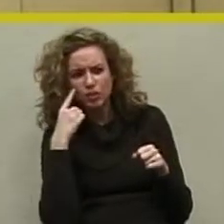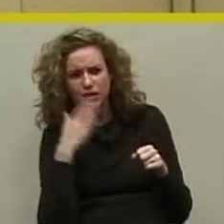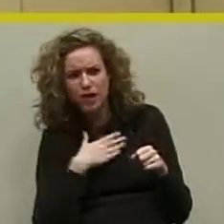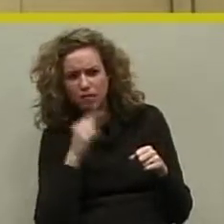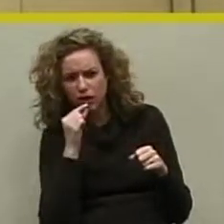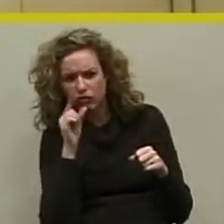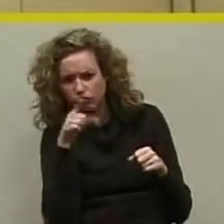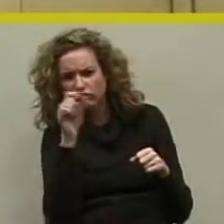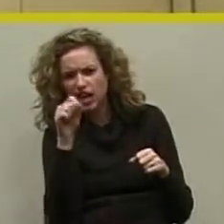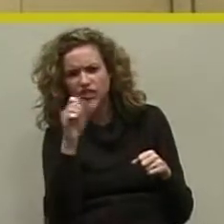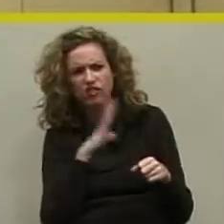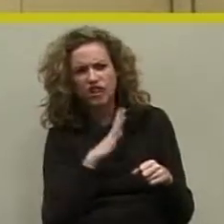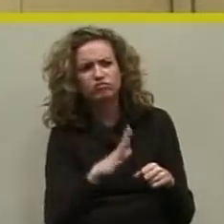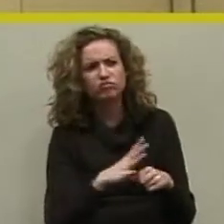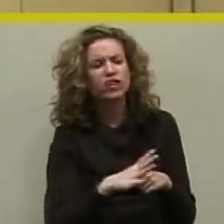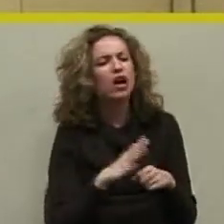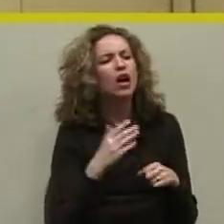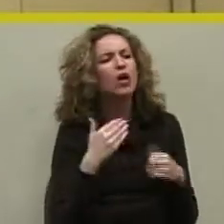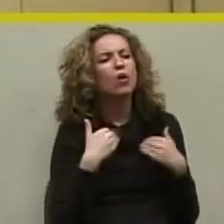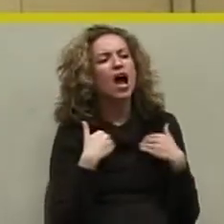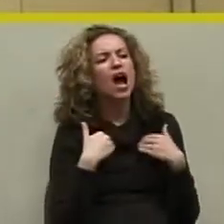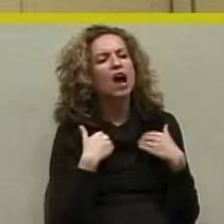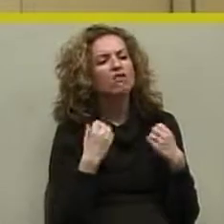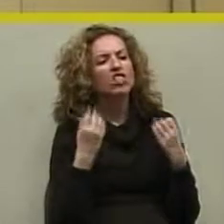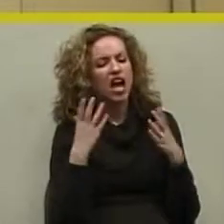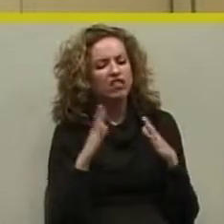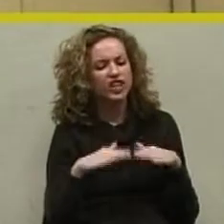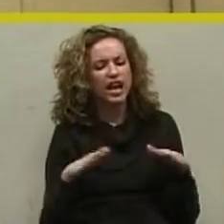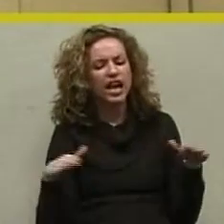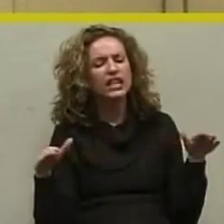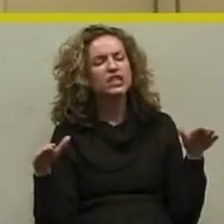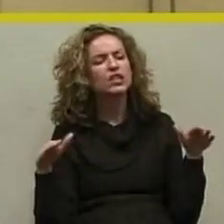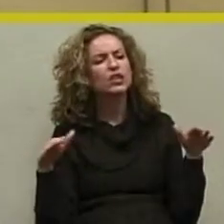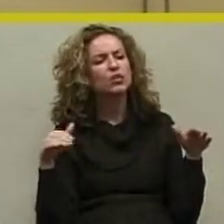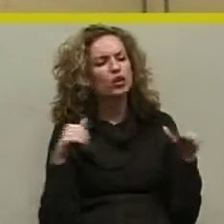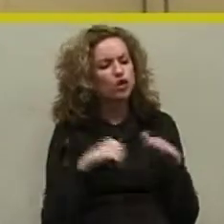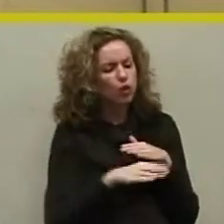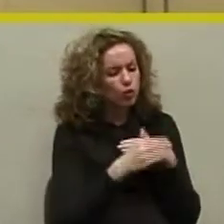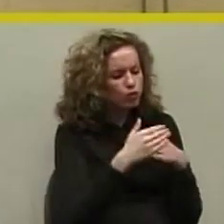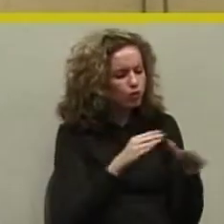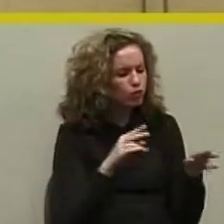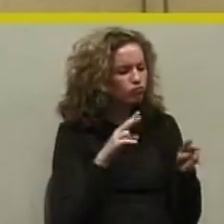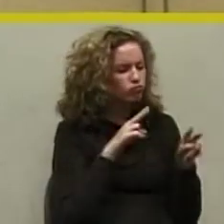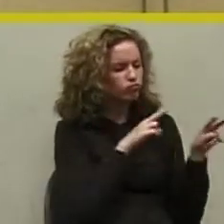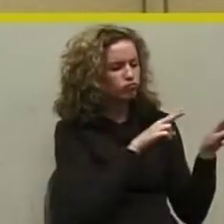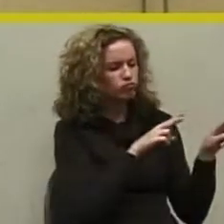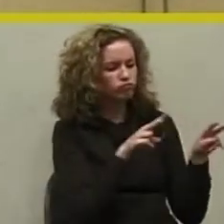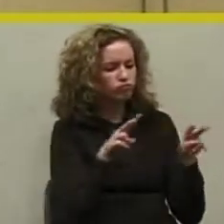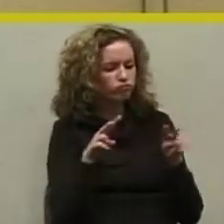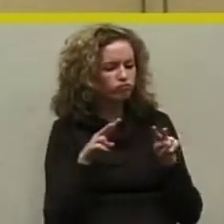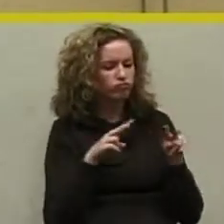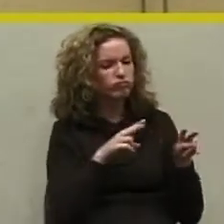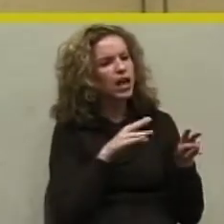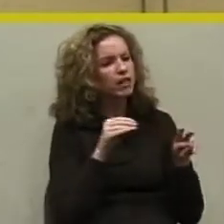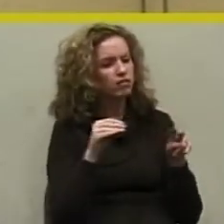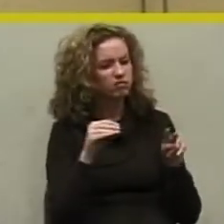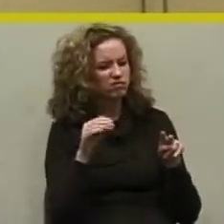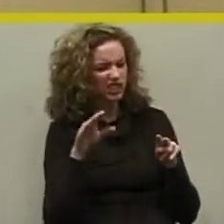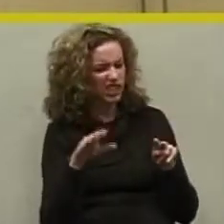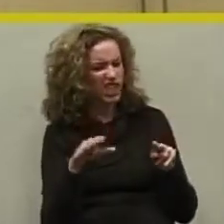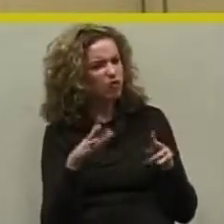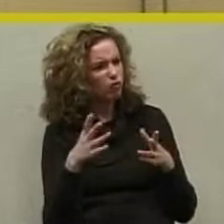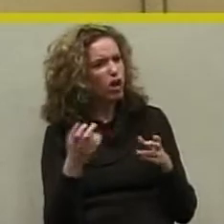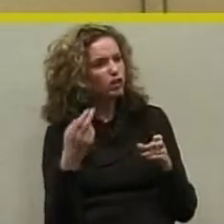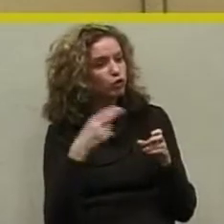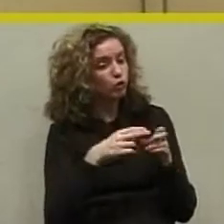Yeah. It's picking up. Okay, good. We have a lot of kids who we go in and we watch what's going on, and they want to join a group. So it's